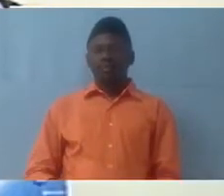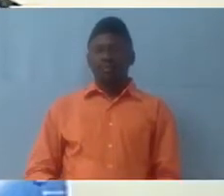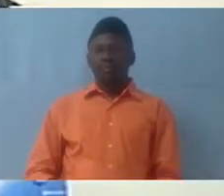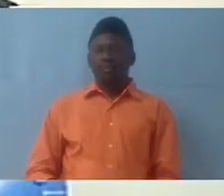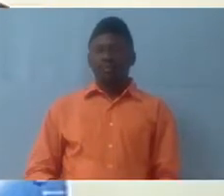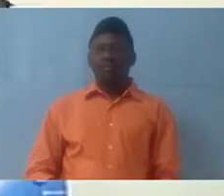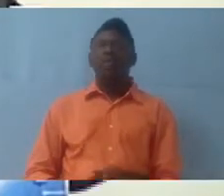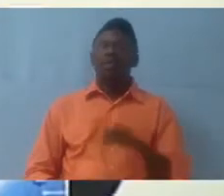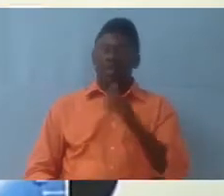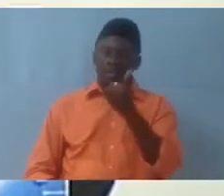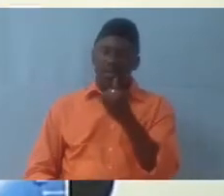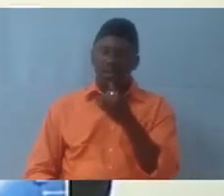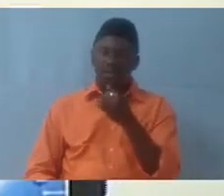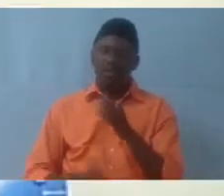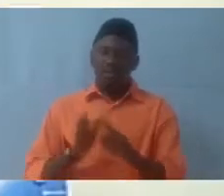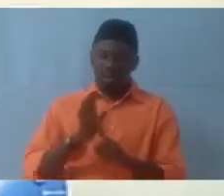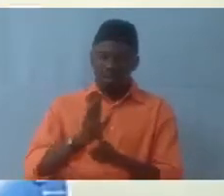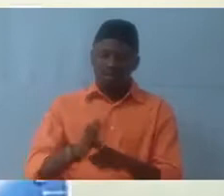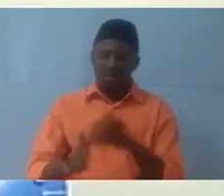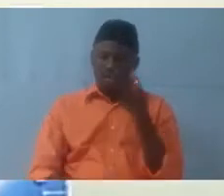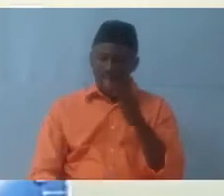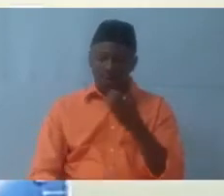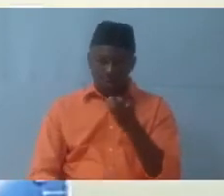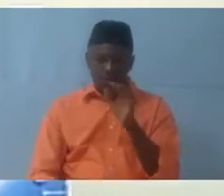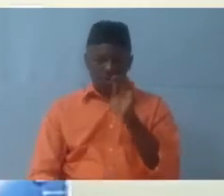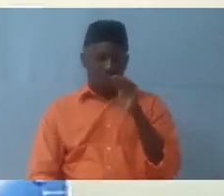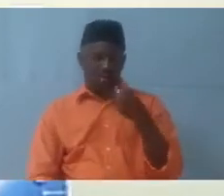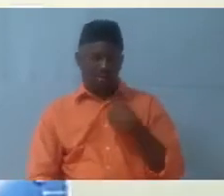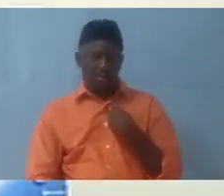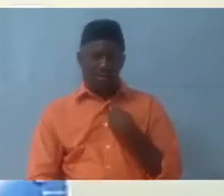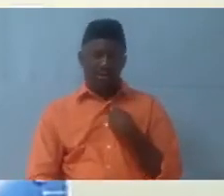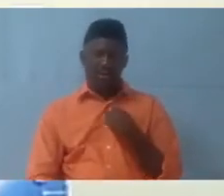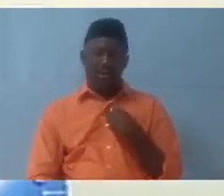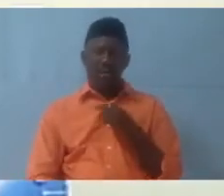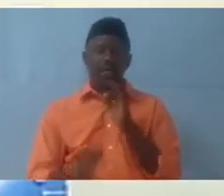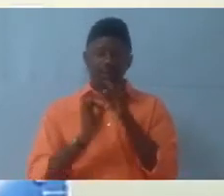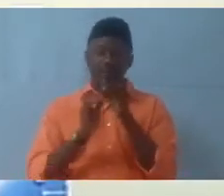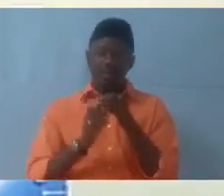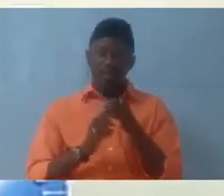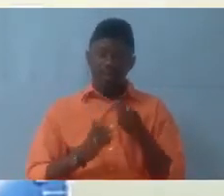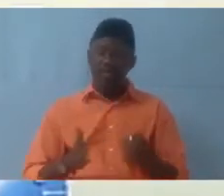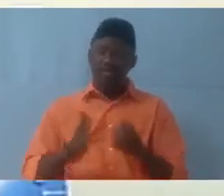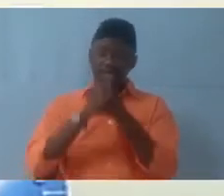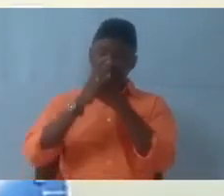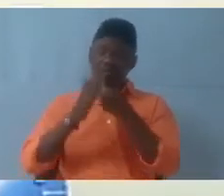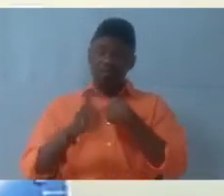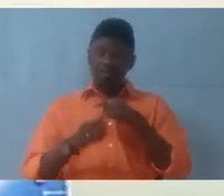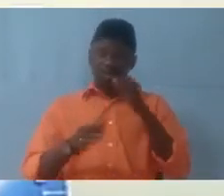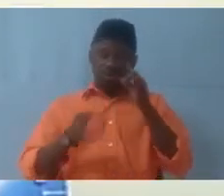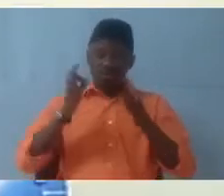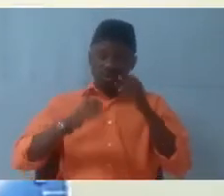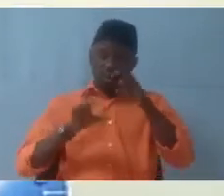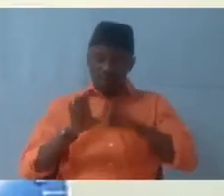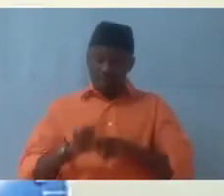if you call me, I will just take myself as an example. If you call me and tell me and attack my judgment based on the fact that you